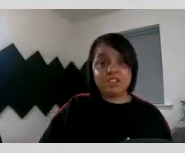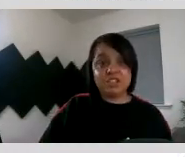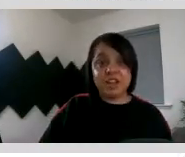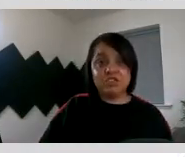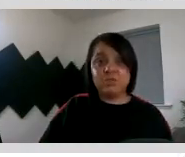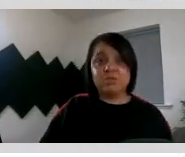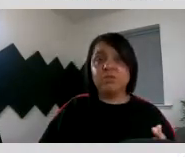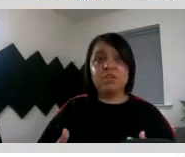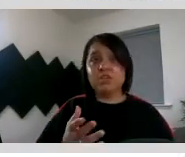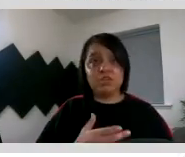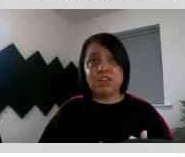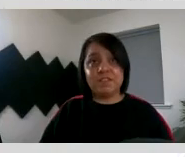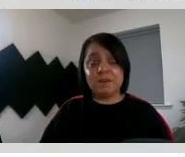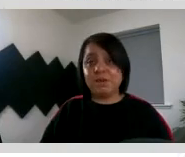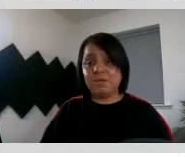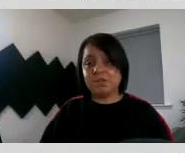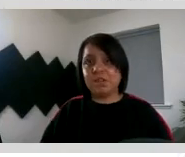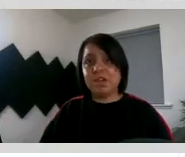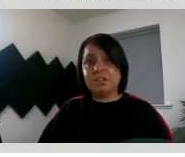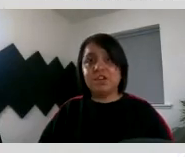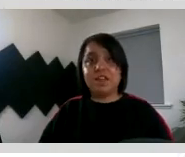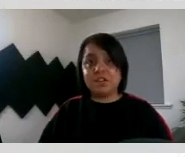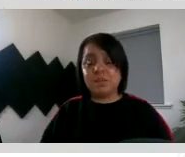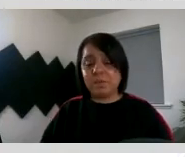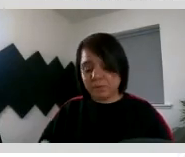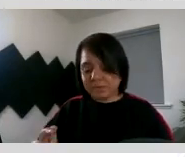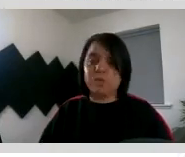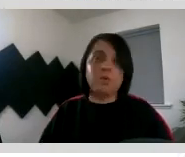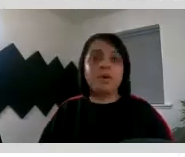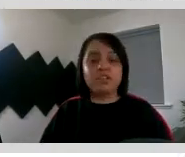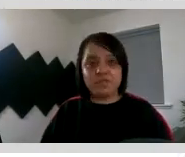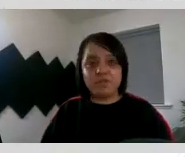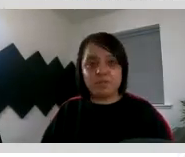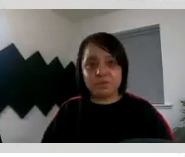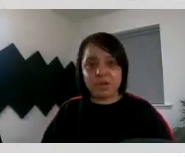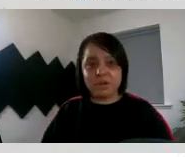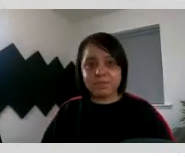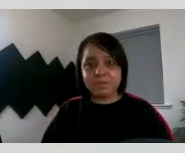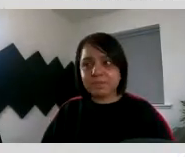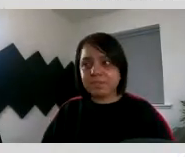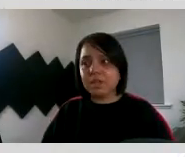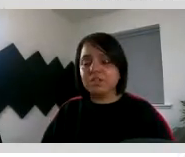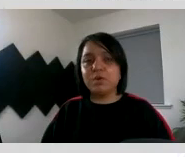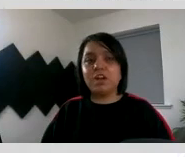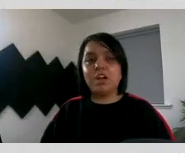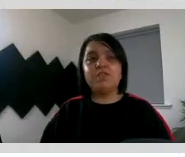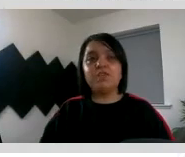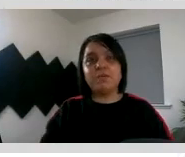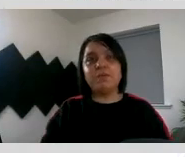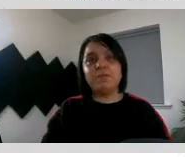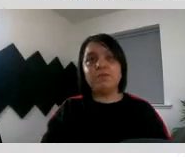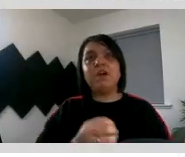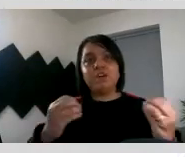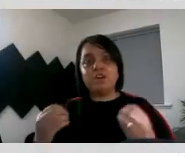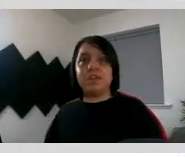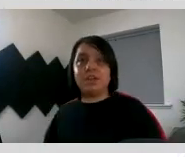cash in hand jobs or through their family members. So you got that type of people. We were part of Europe as well. So we got a lot of European